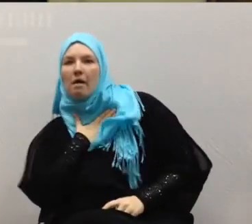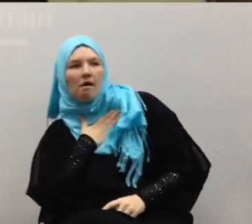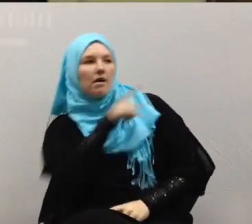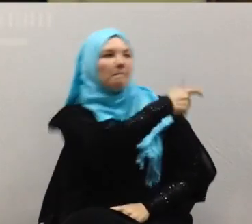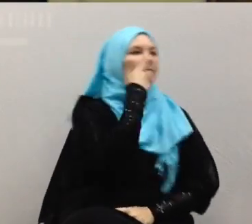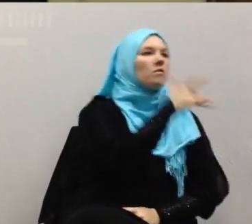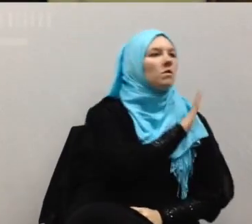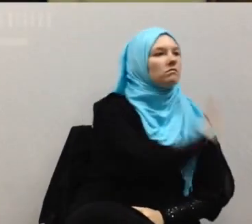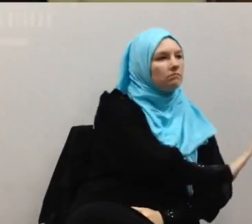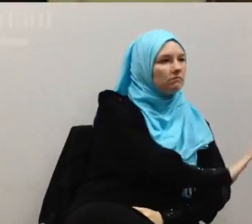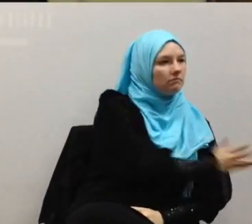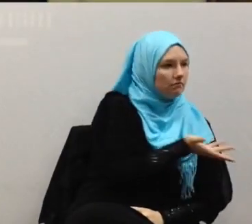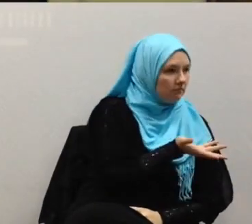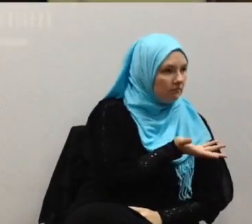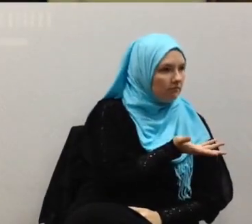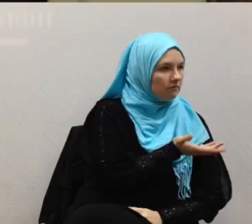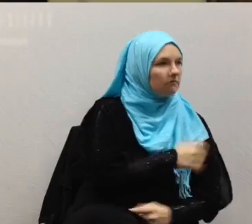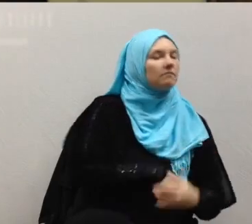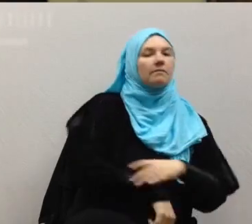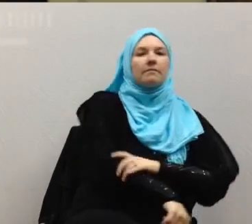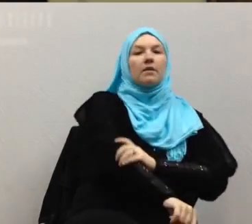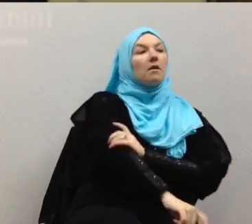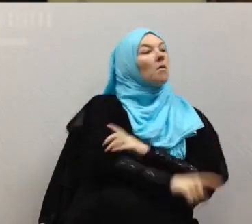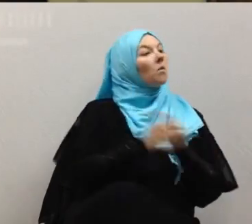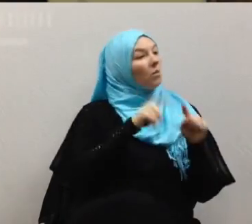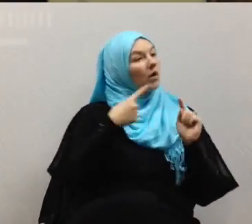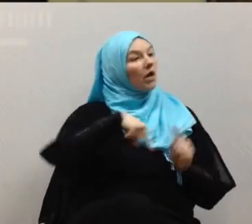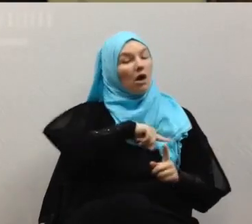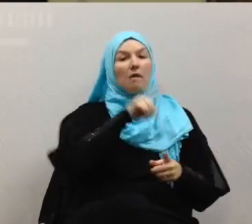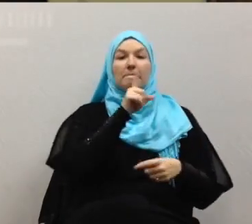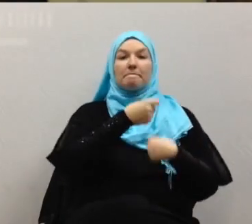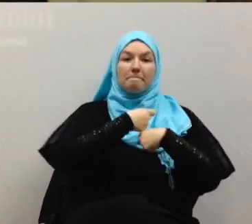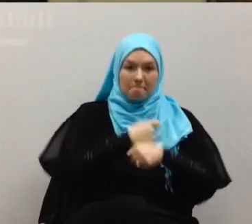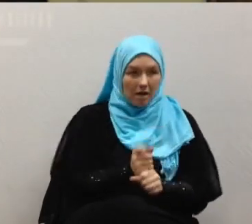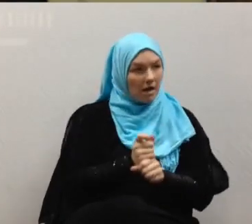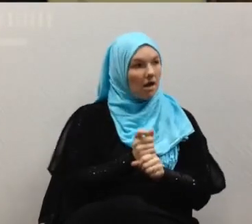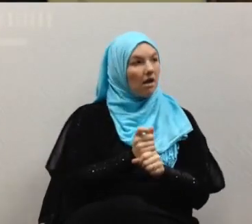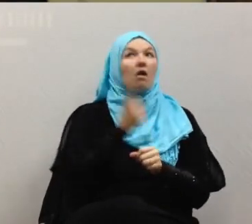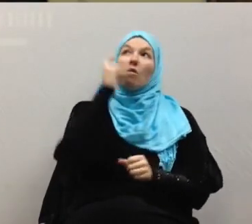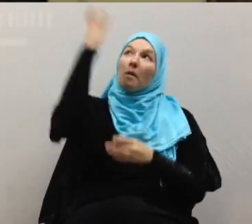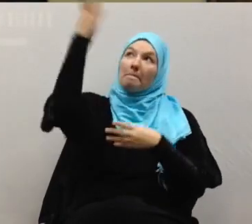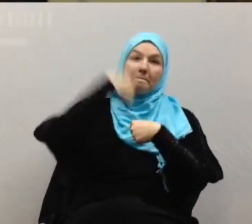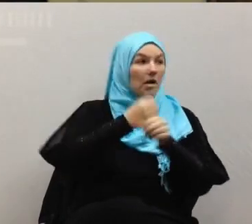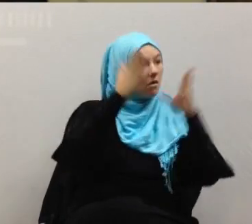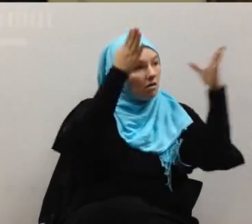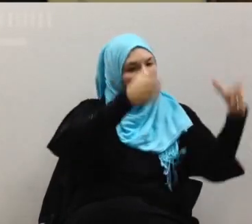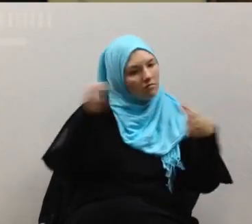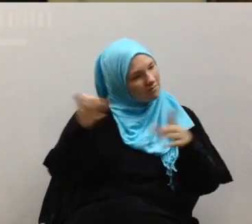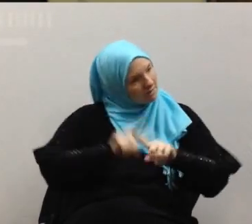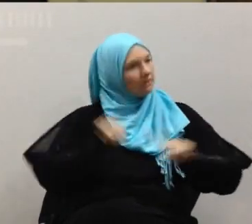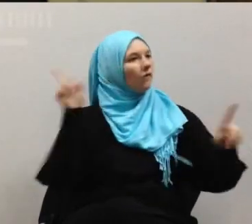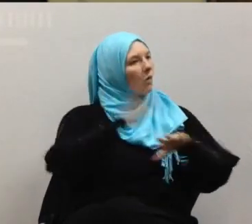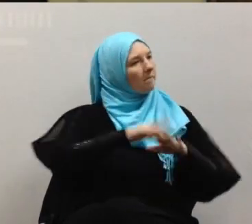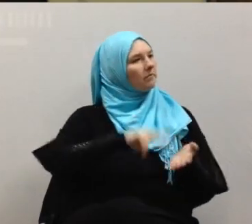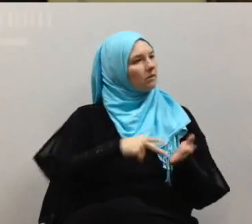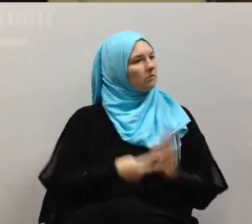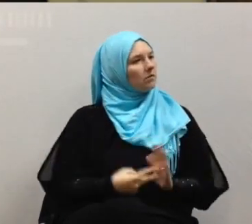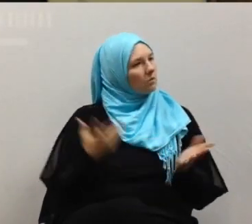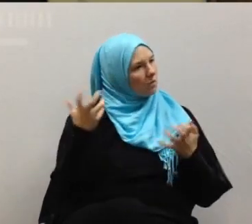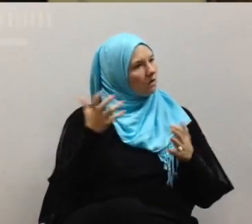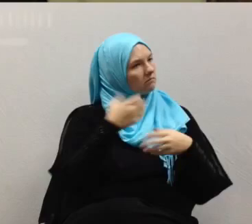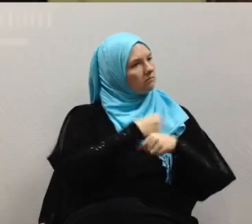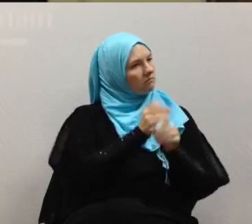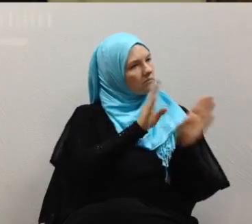the reason we are different is because we are created to be different. Allah subhanahu wa ta'ala made it as one